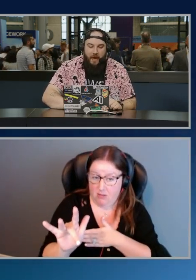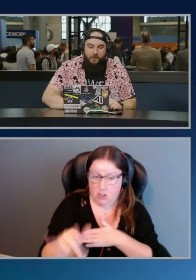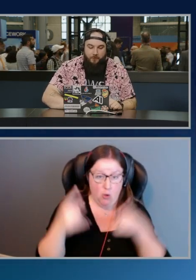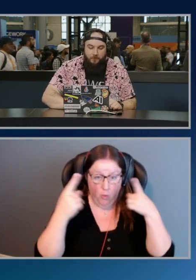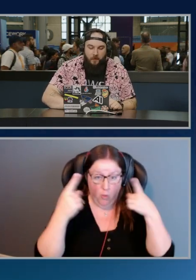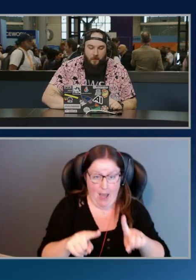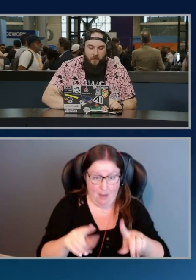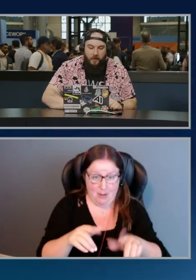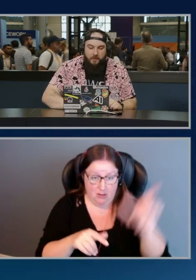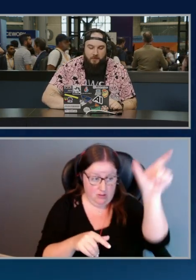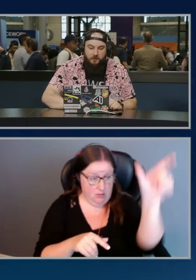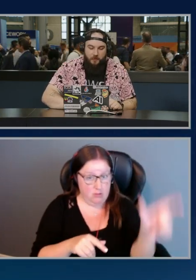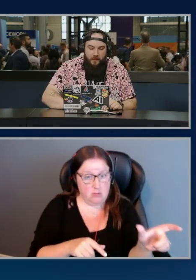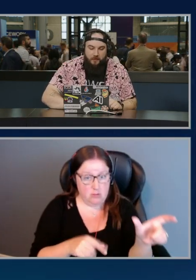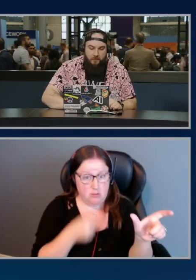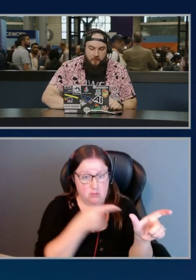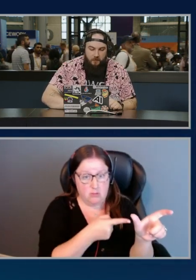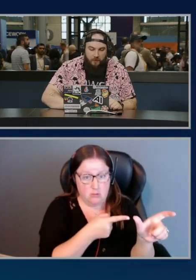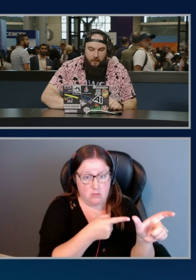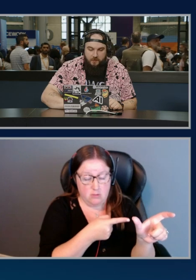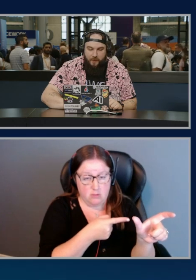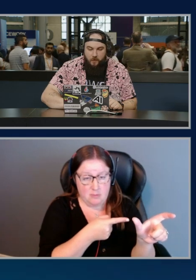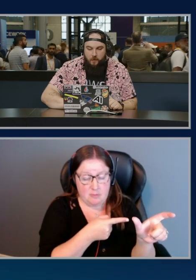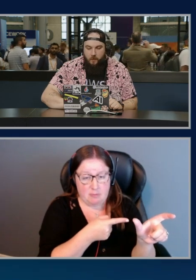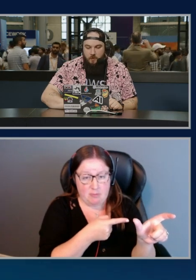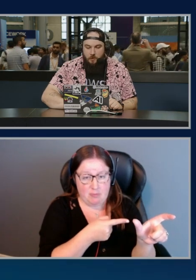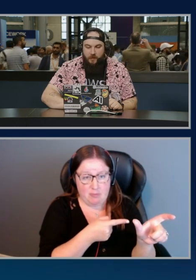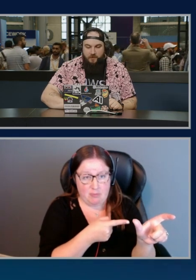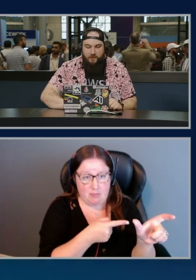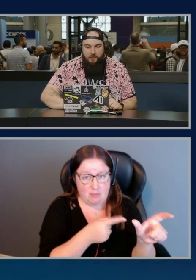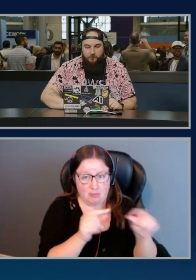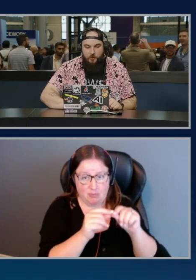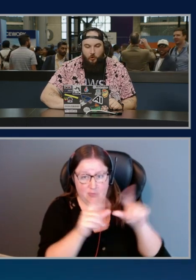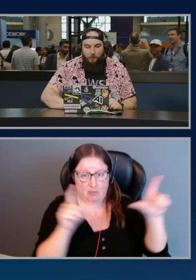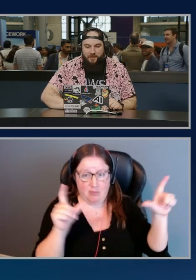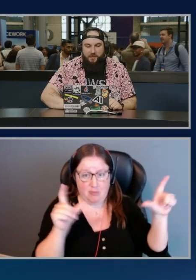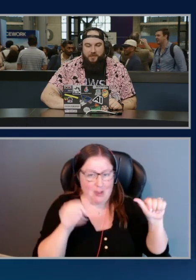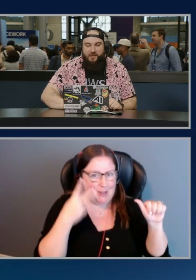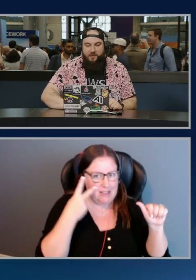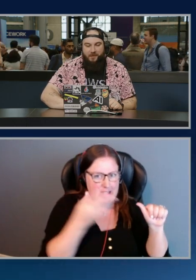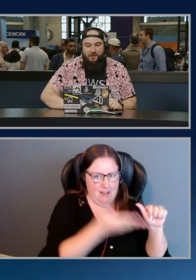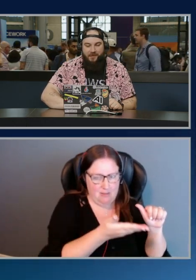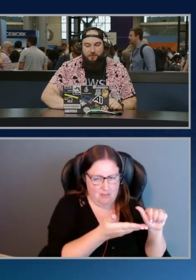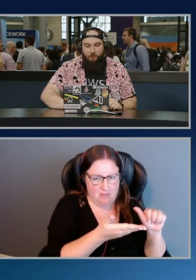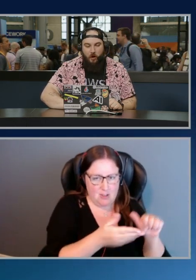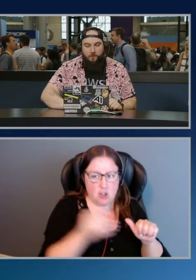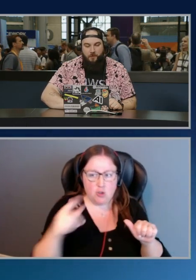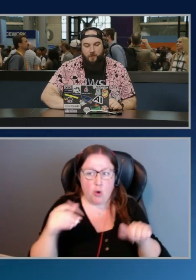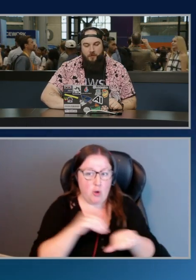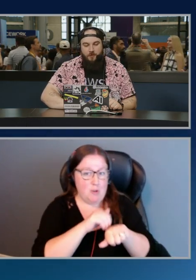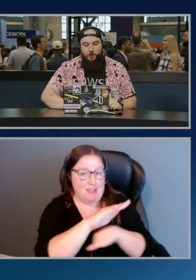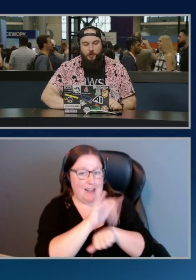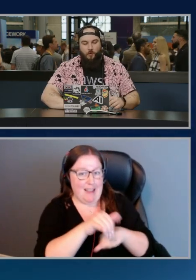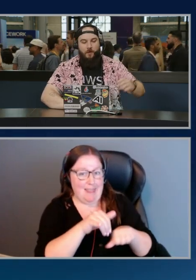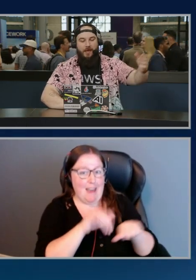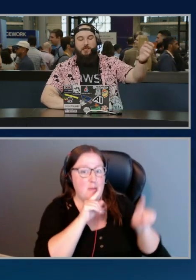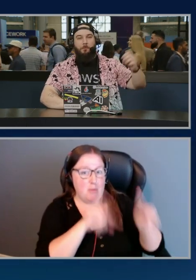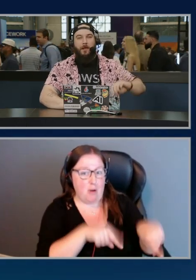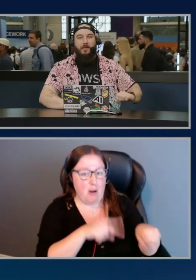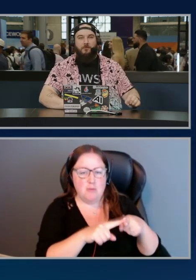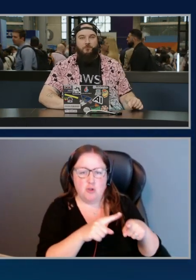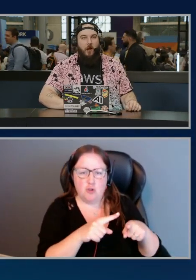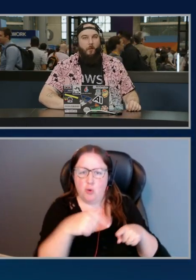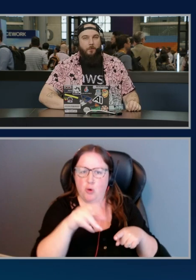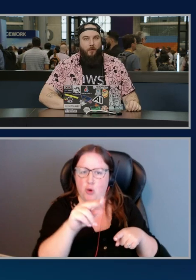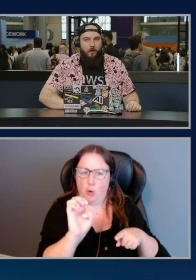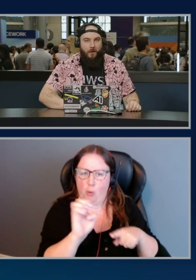here on the side is you get, if I can expand it, you get this. You're basically sending this prompt to Q,